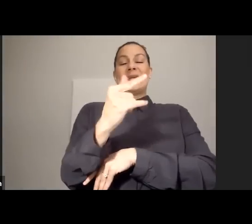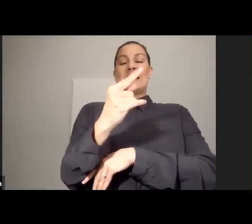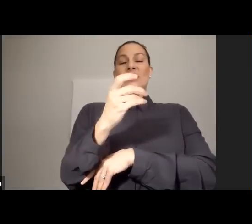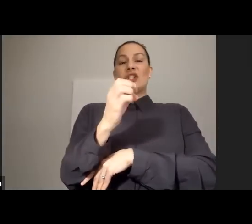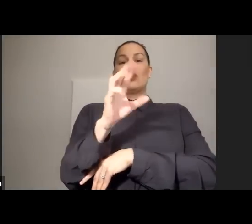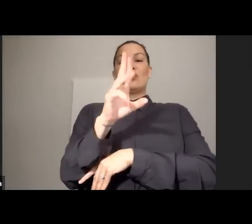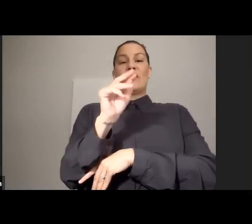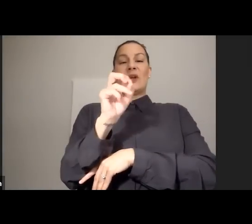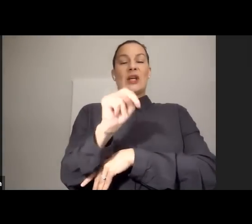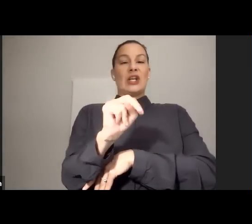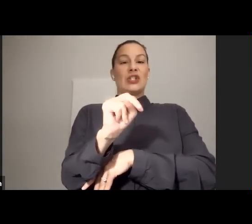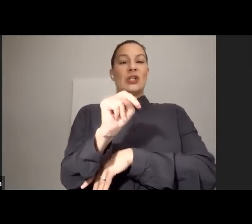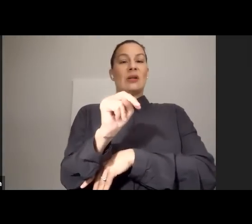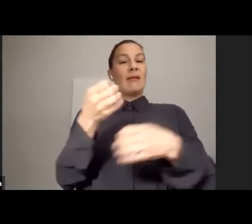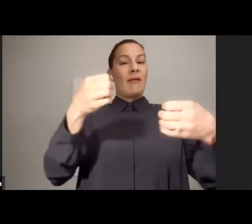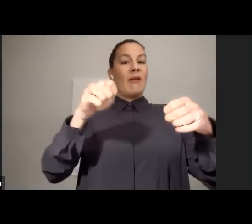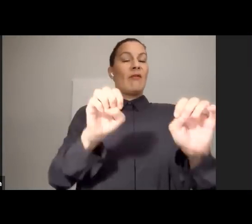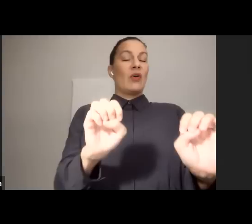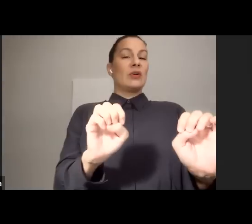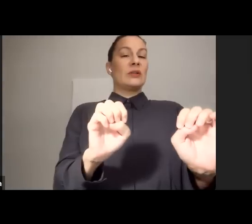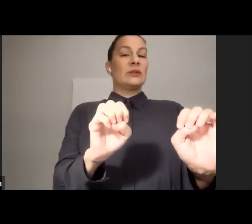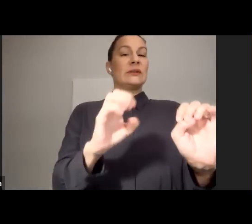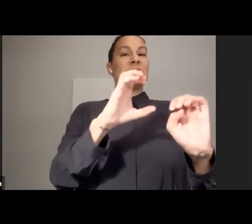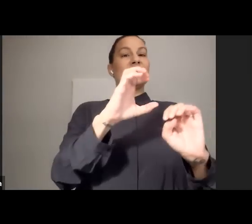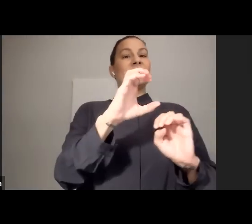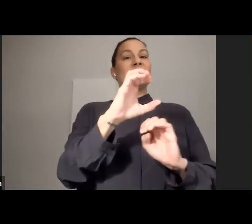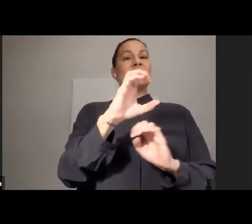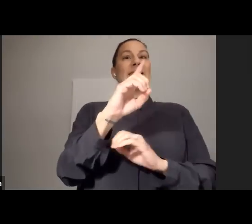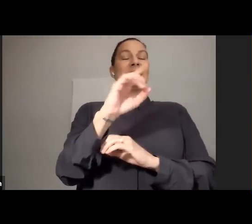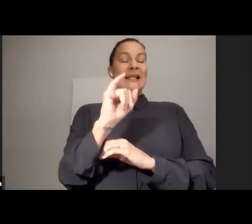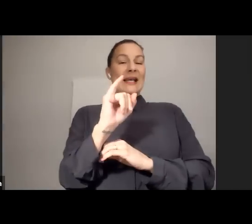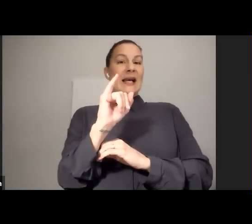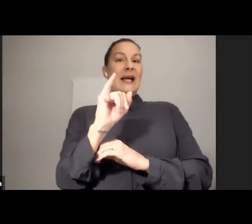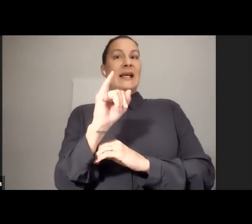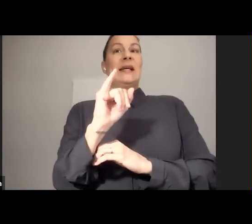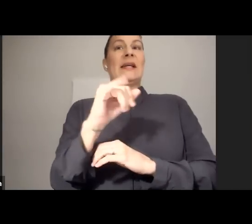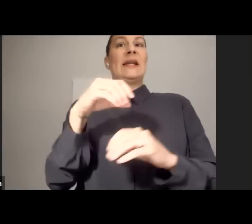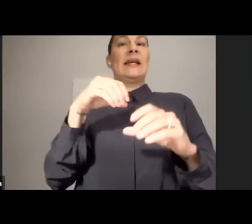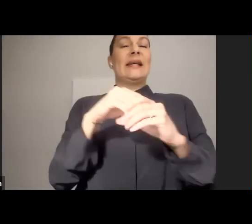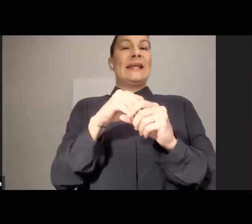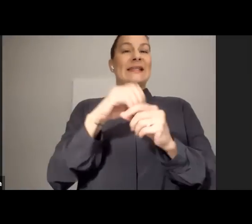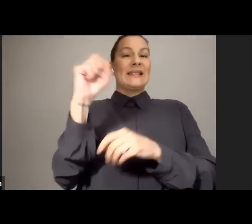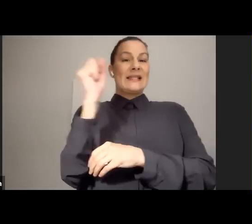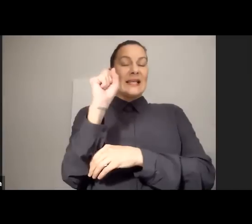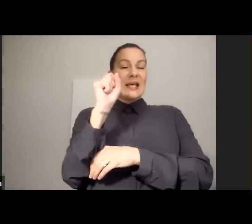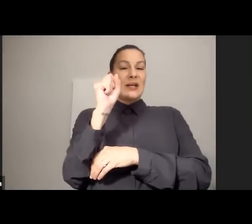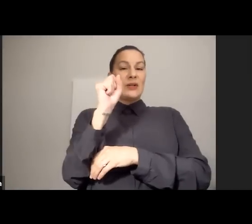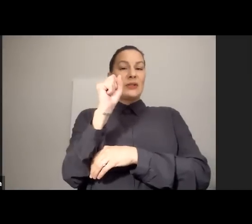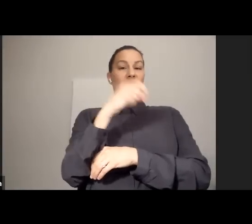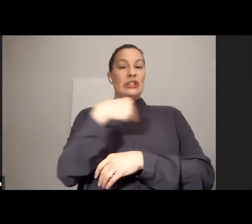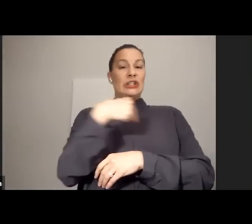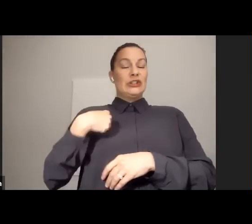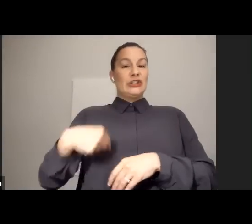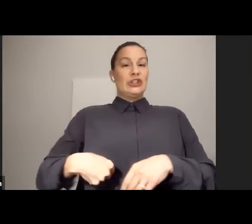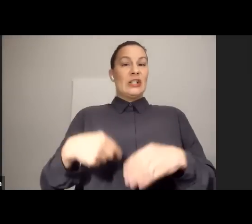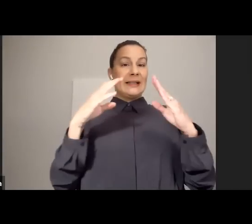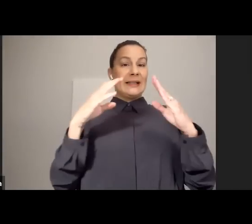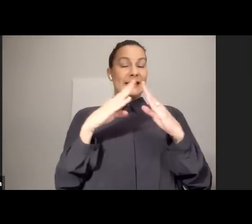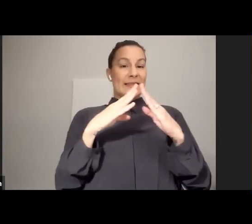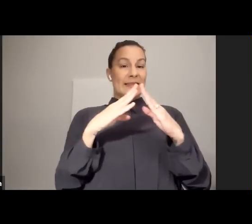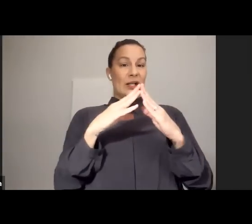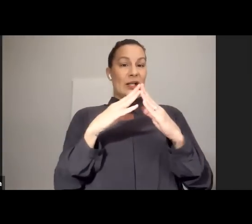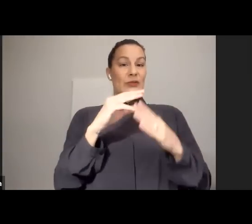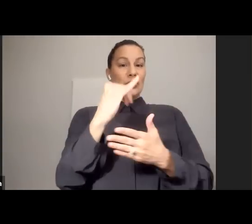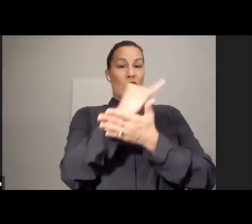LA, the CID Coalition in Seattle, Chinatown Arts Brigade in New York, T-Base / Friends